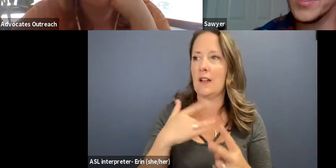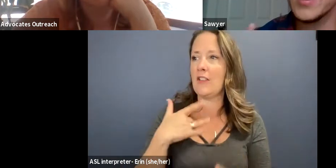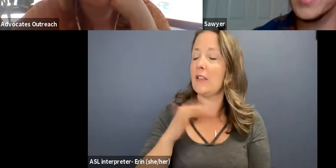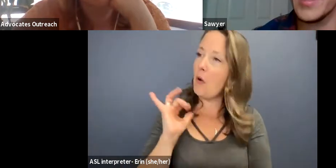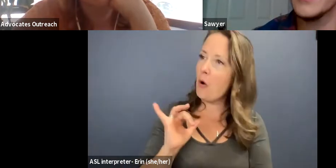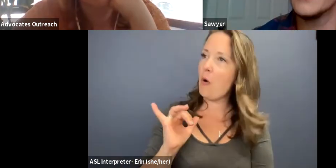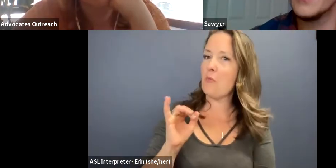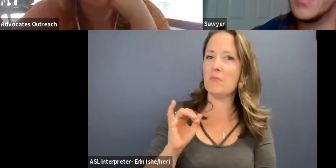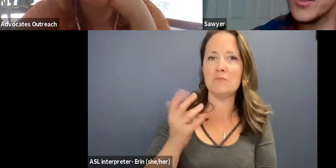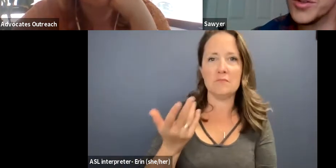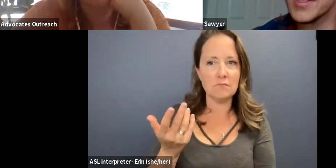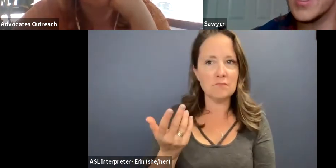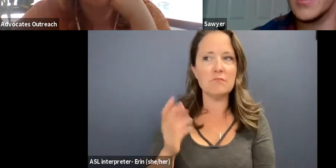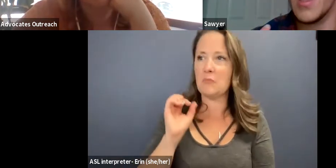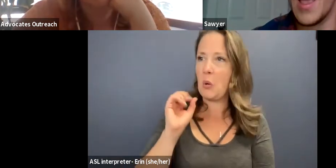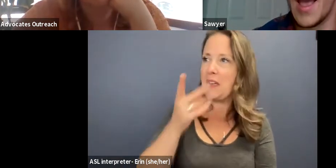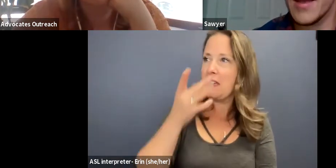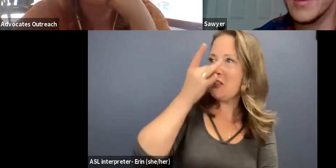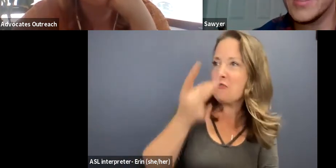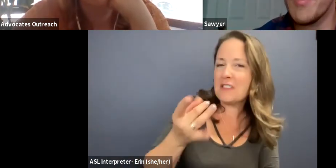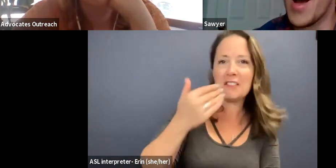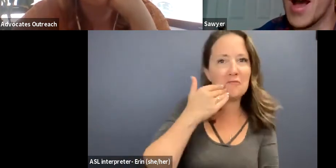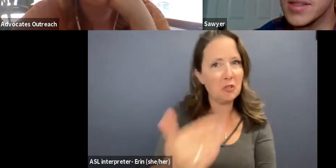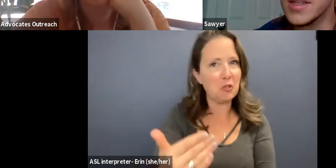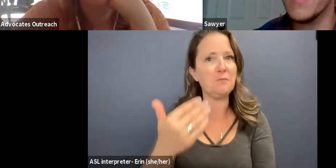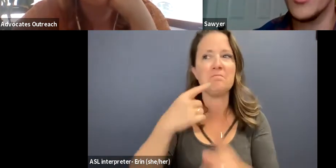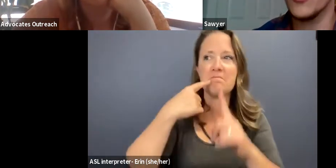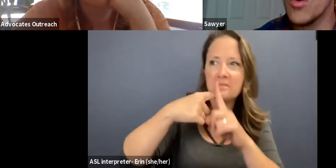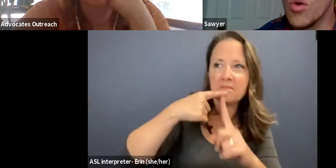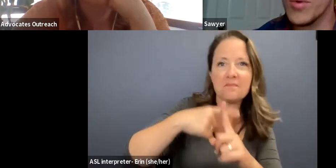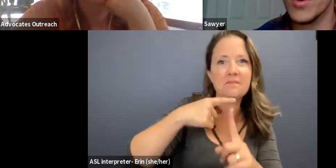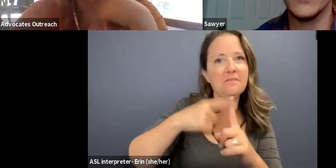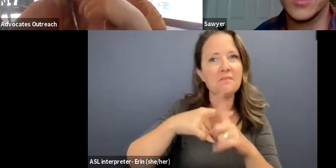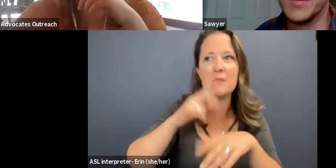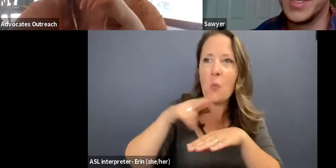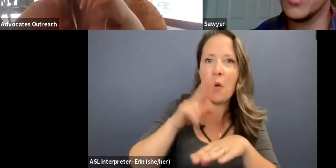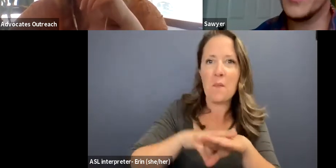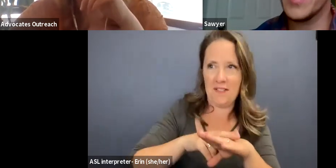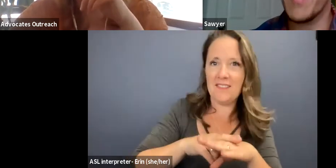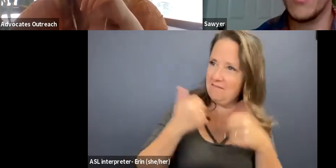those ages as well. So yeah, moving along